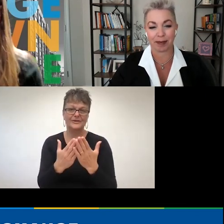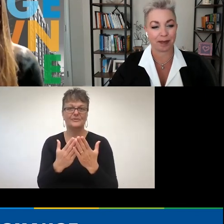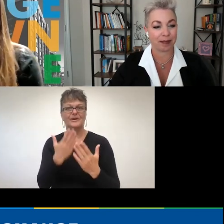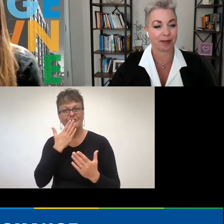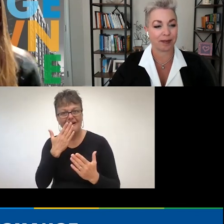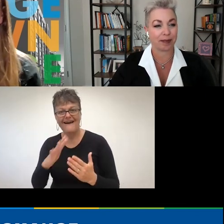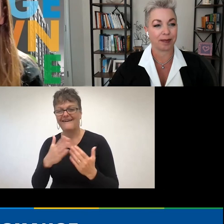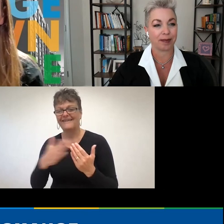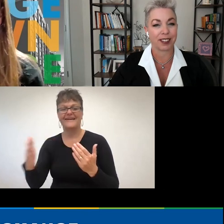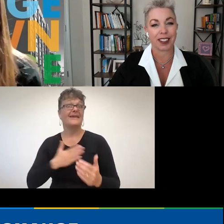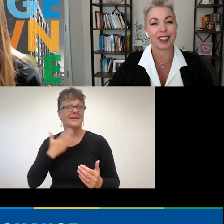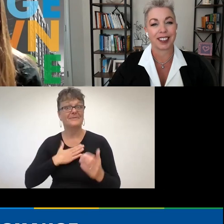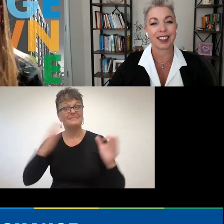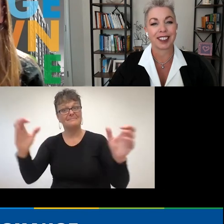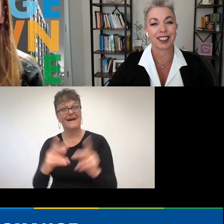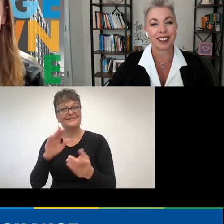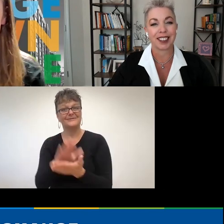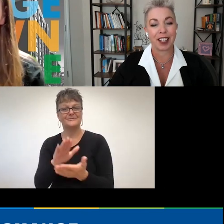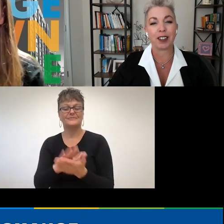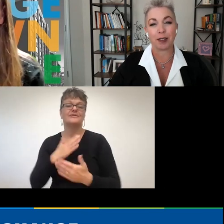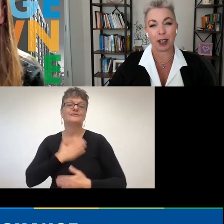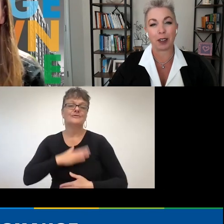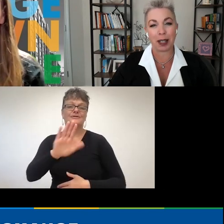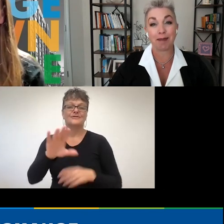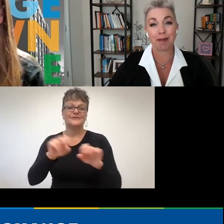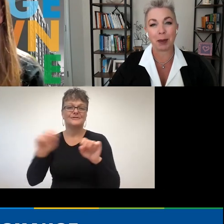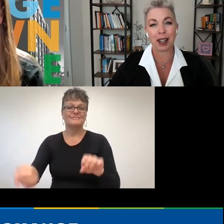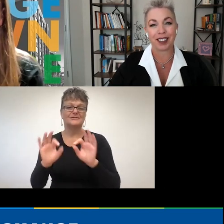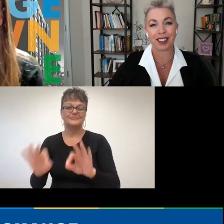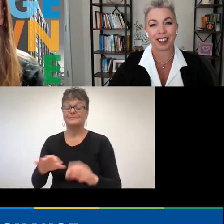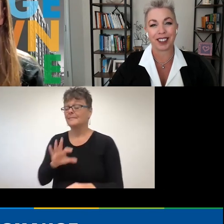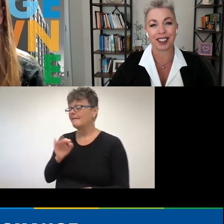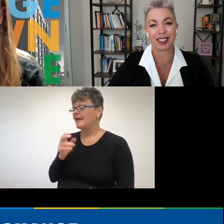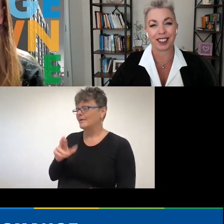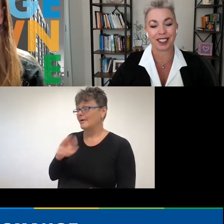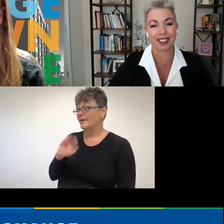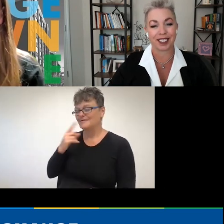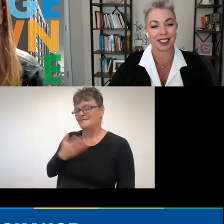happy back to school. Have a great semester, everybody. Thank you again for having me. Be well.